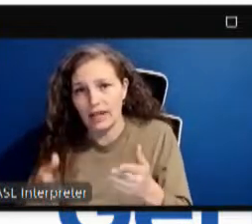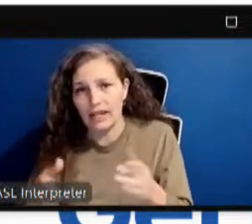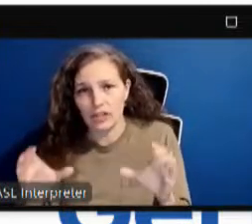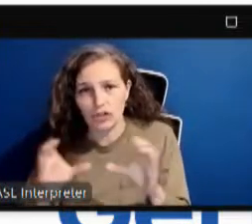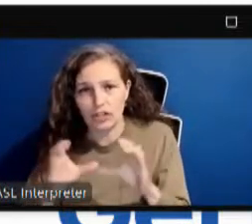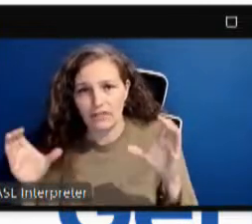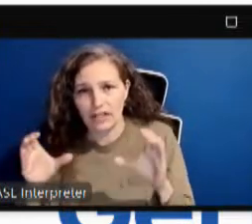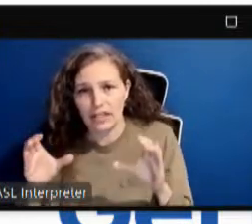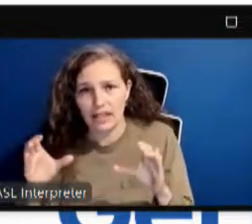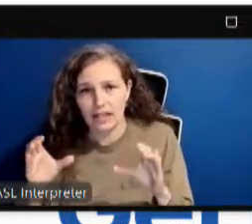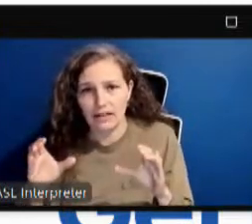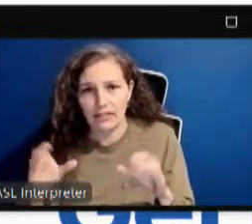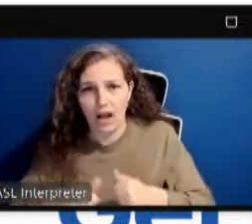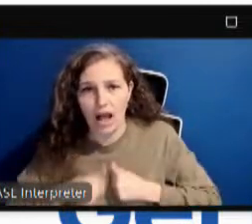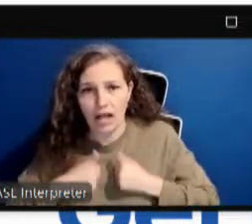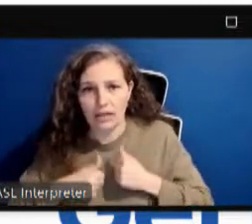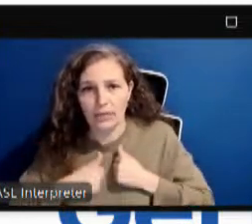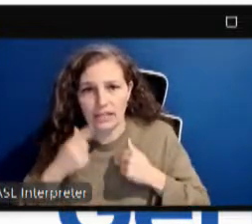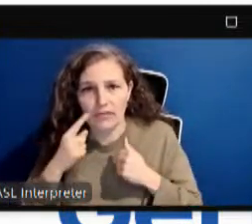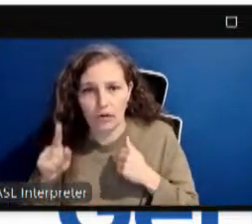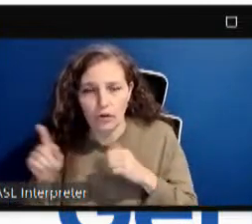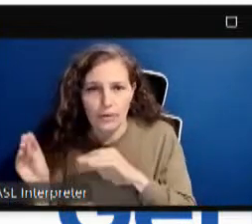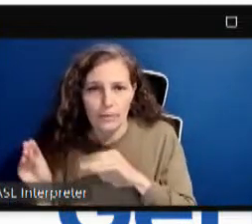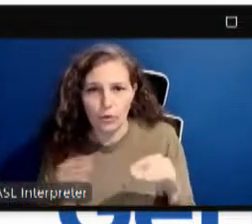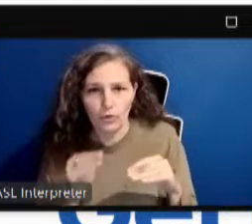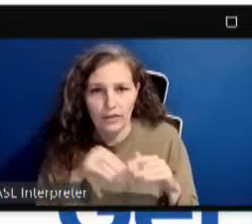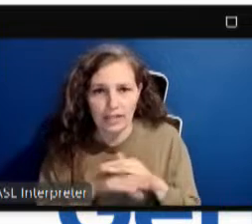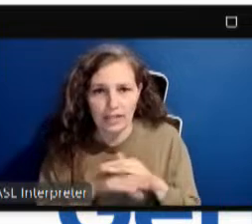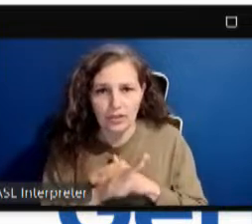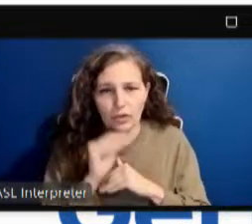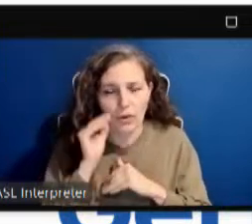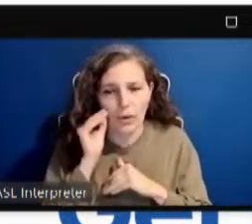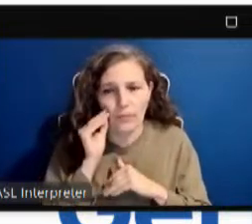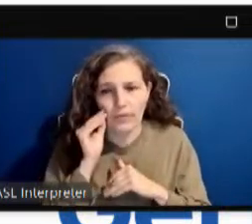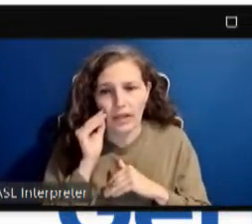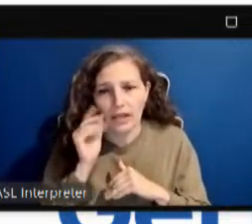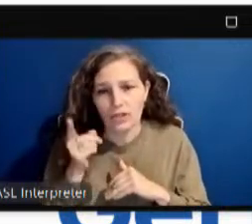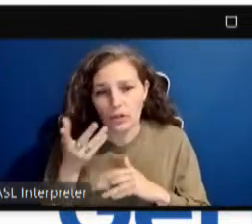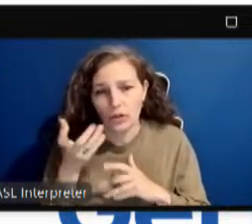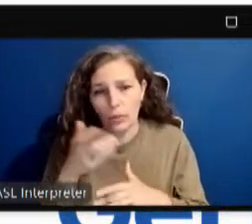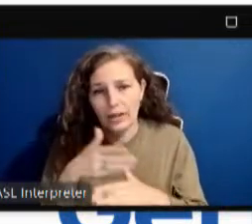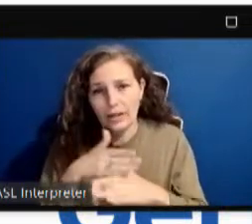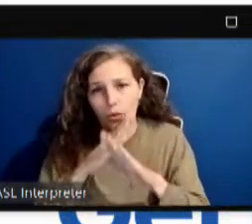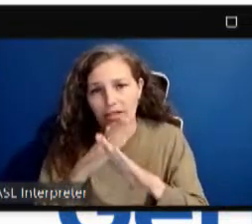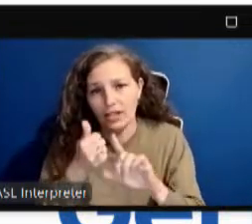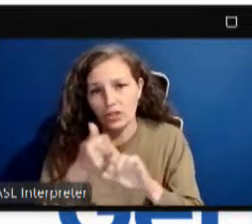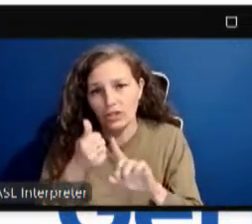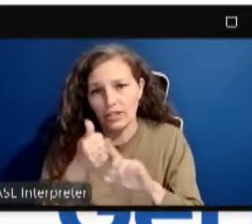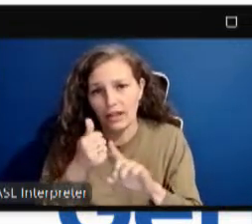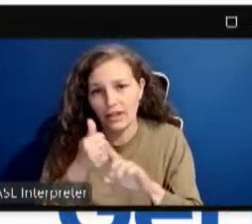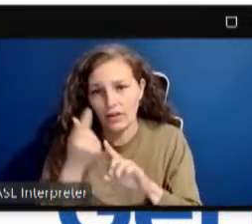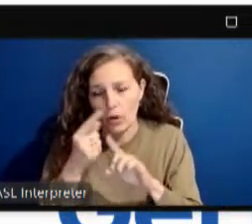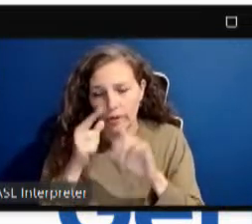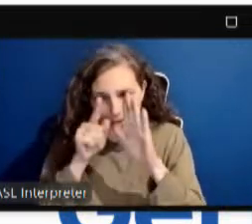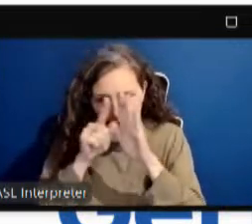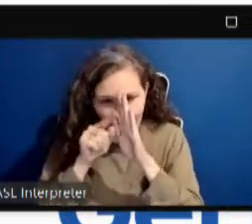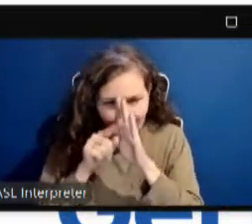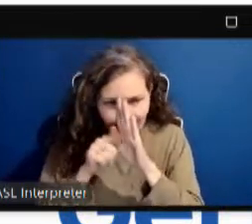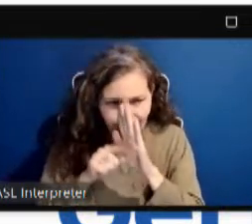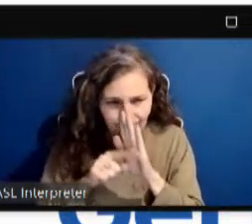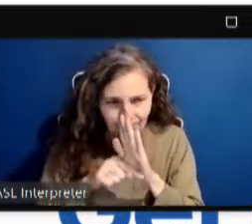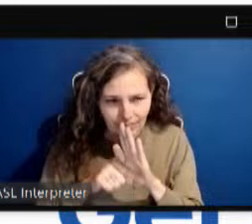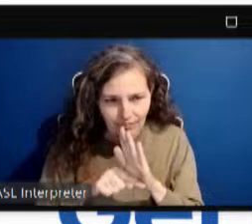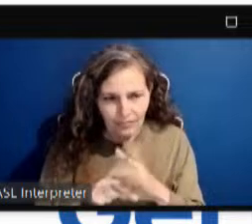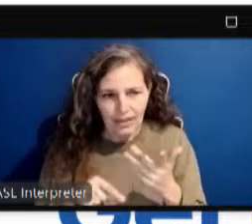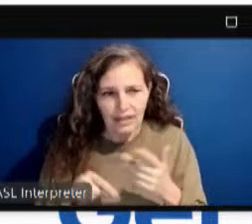So those are the things that you want to keep in mind. So how to protect yourself. So always you want to vet the contractor. So the best place to start is